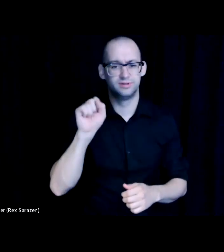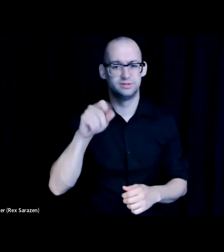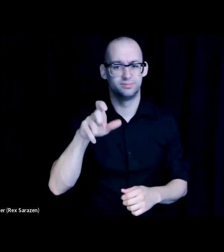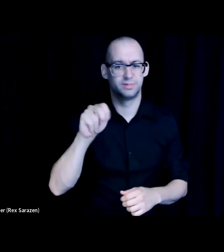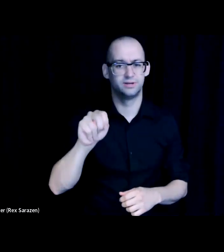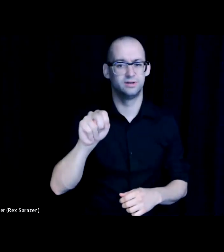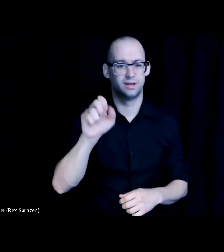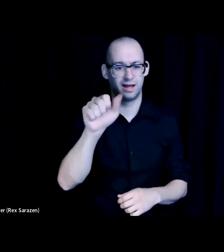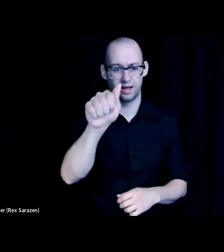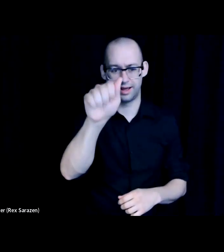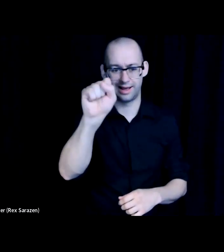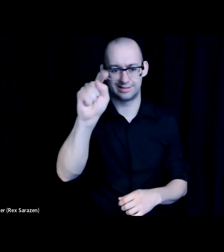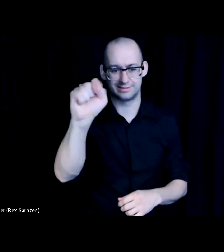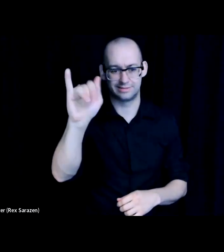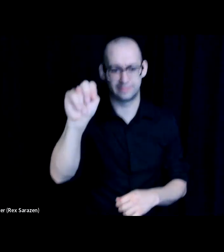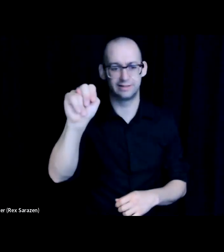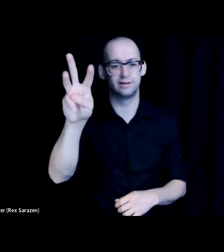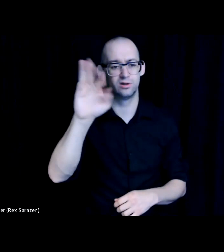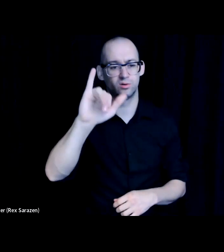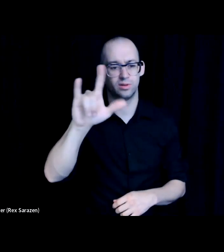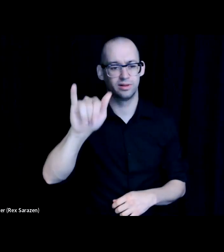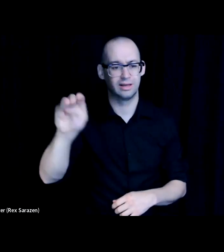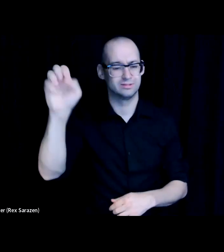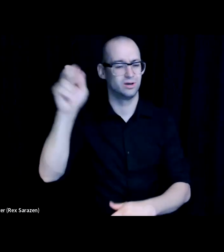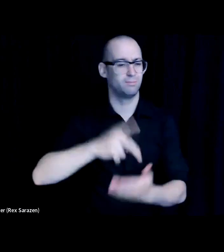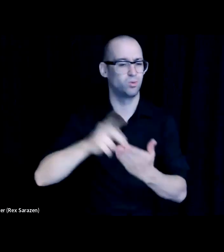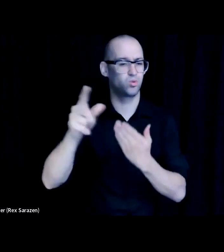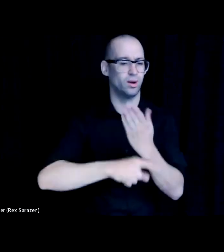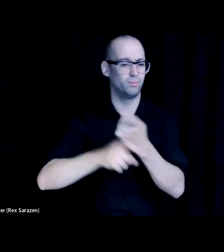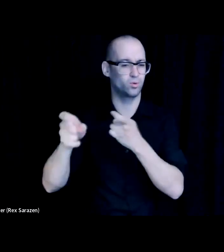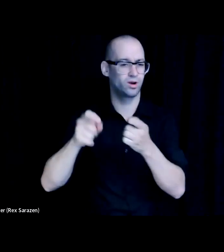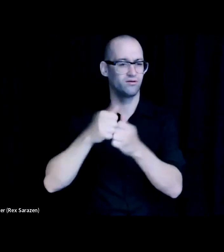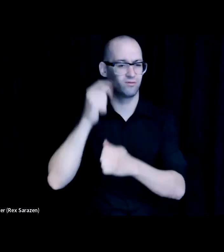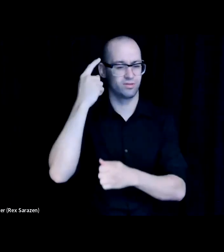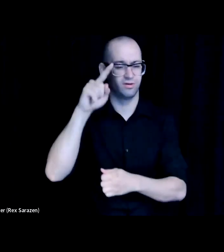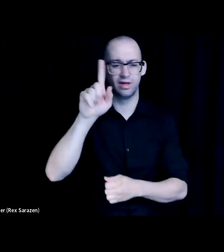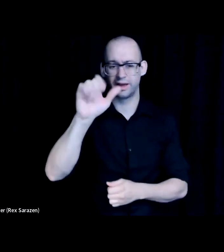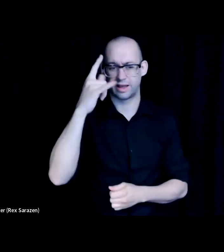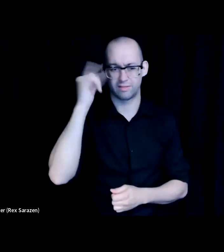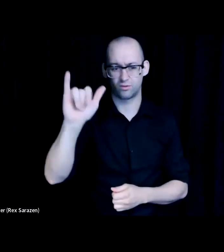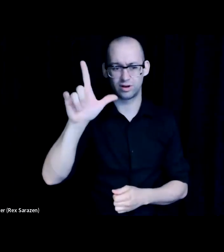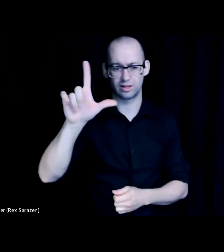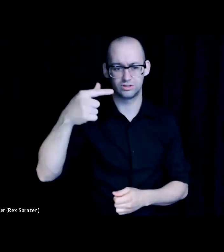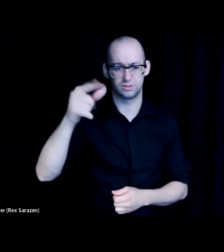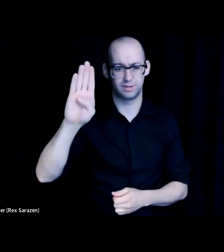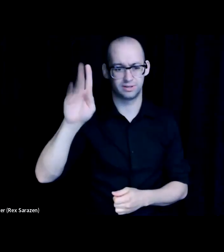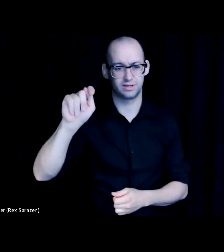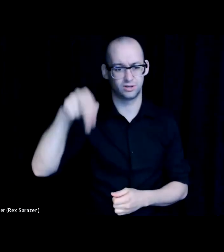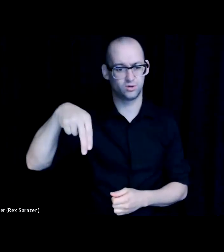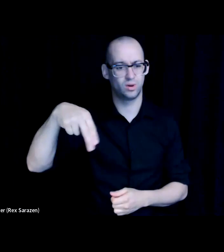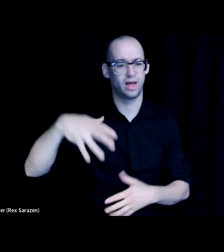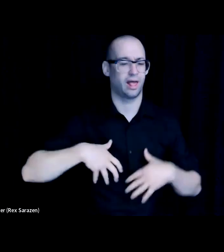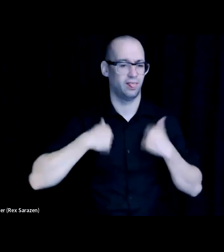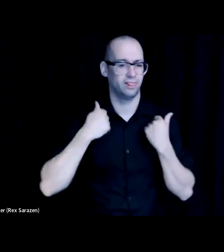Williams, the program coordinator for the California LGBTQ Health and Human Service Network.